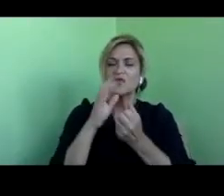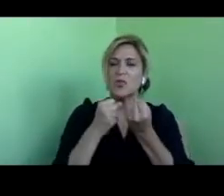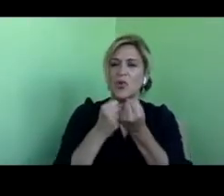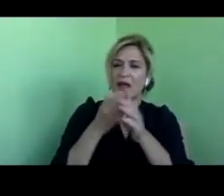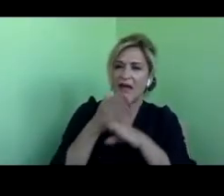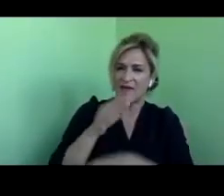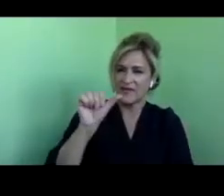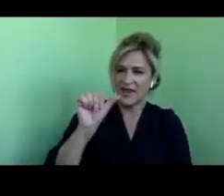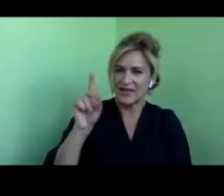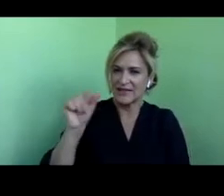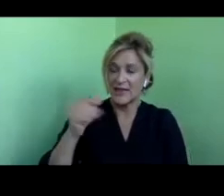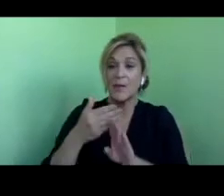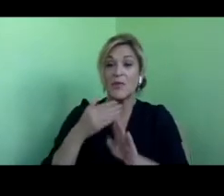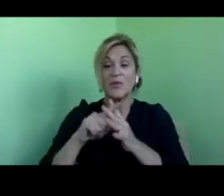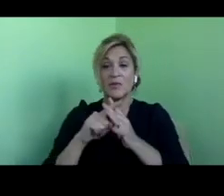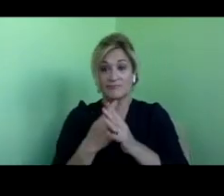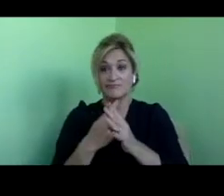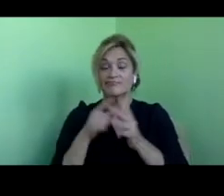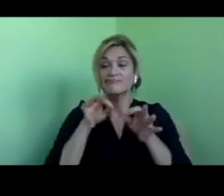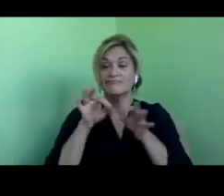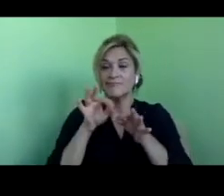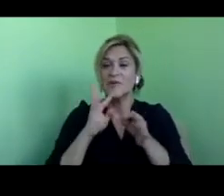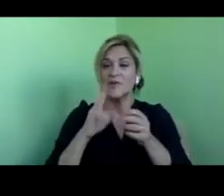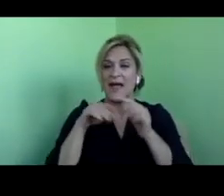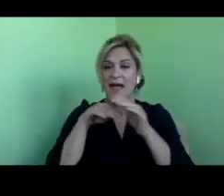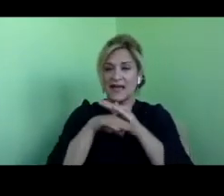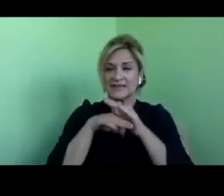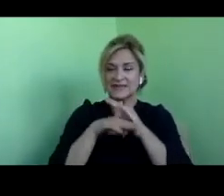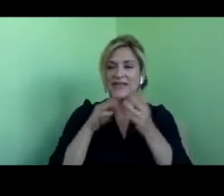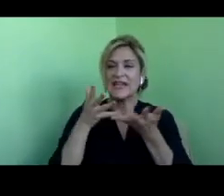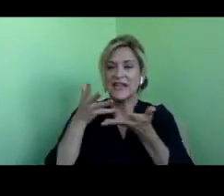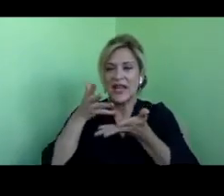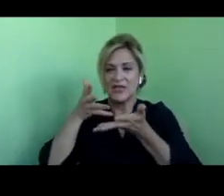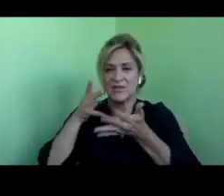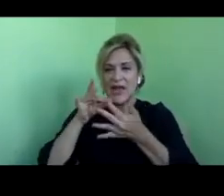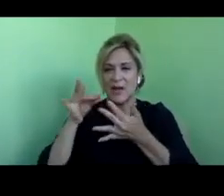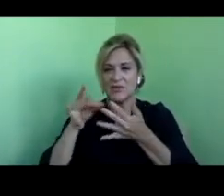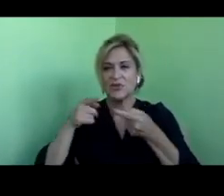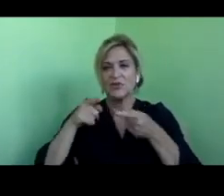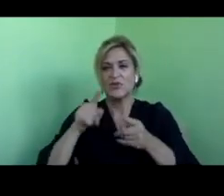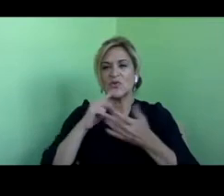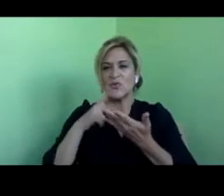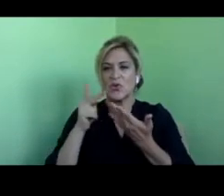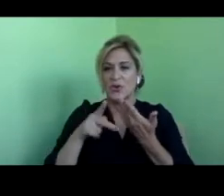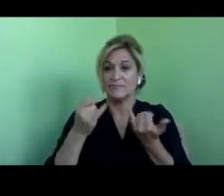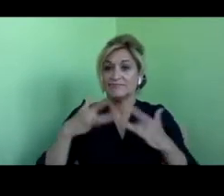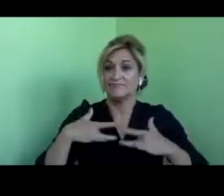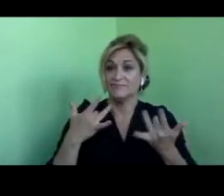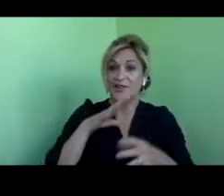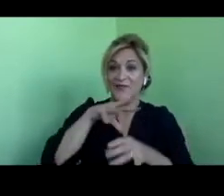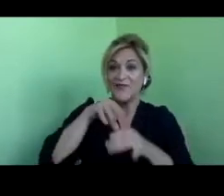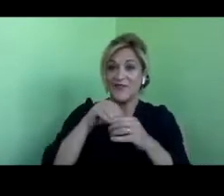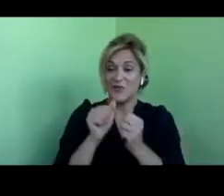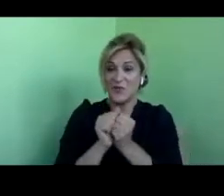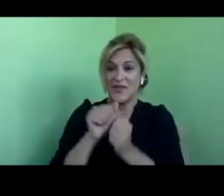we begin, a quick note about access and engagement options during the program. Tonight's event includes American Sign Language